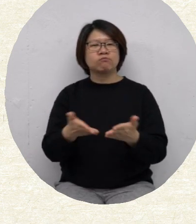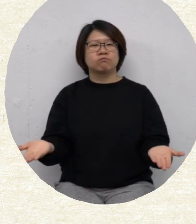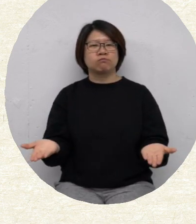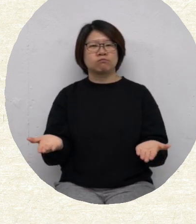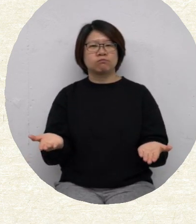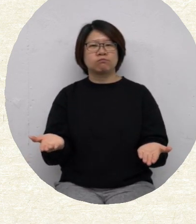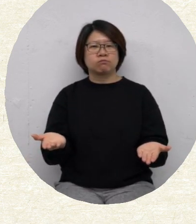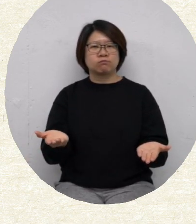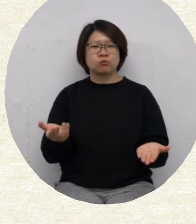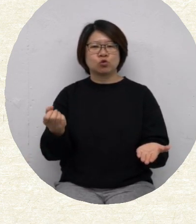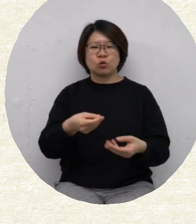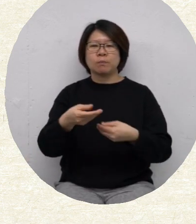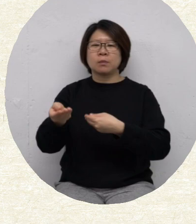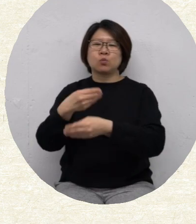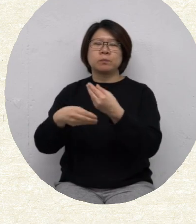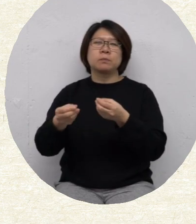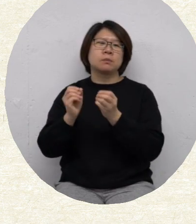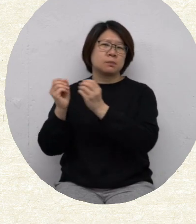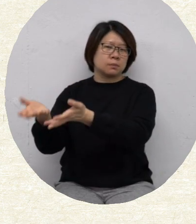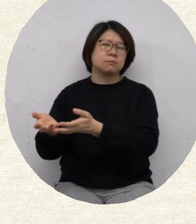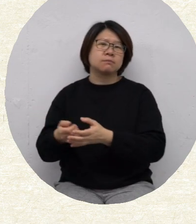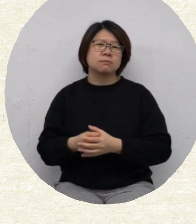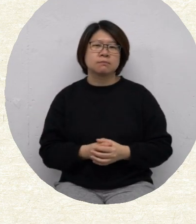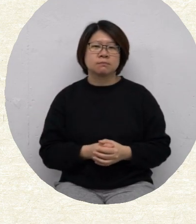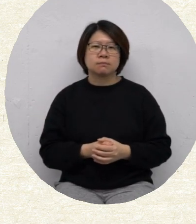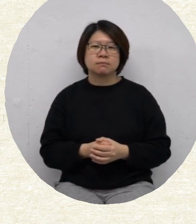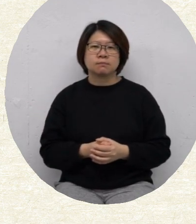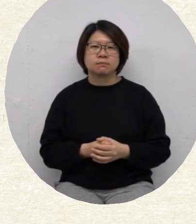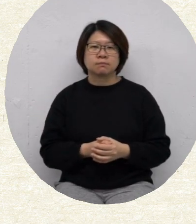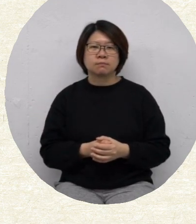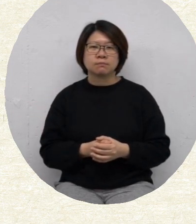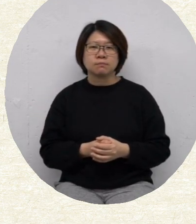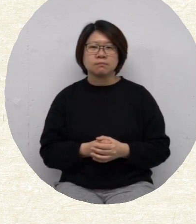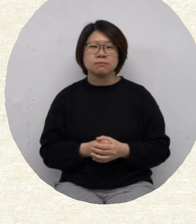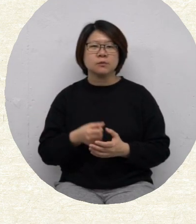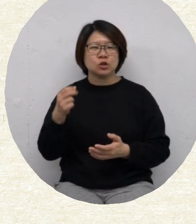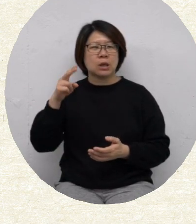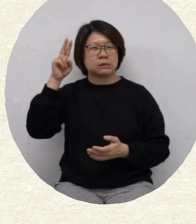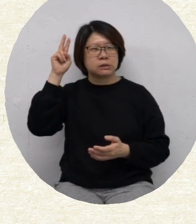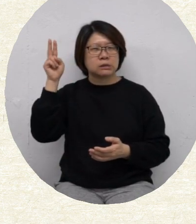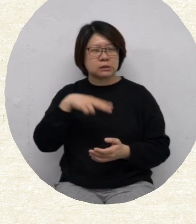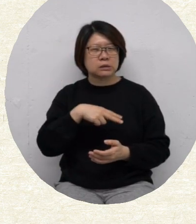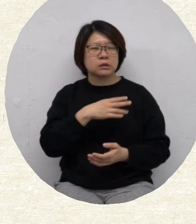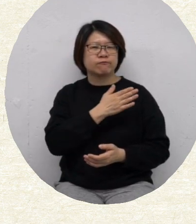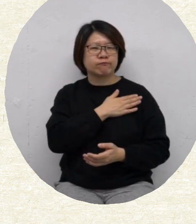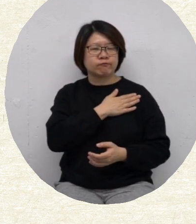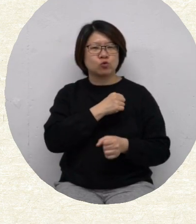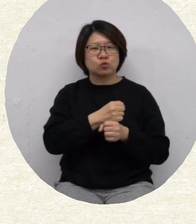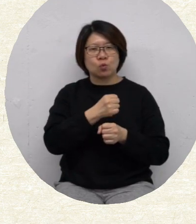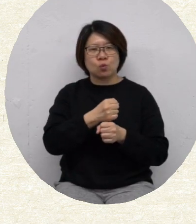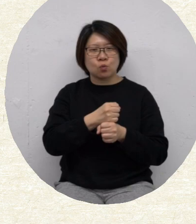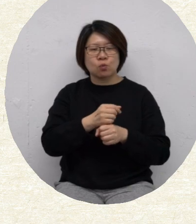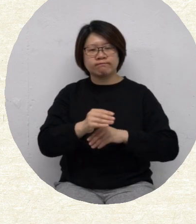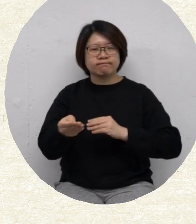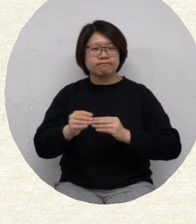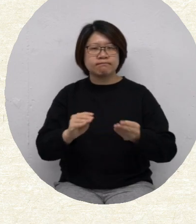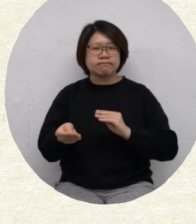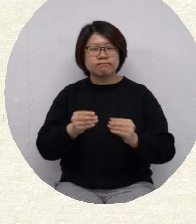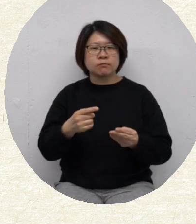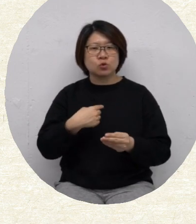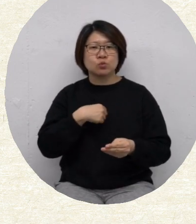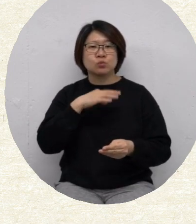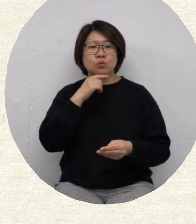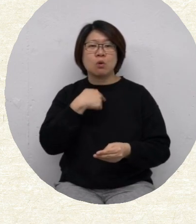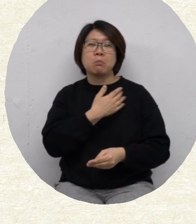and plastic containers of varying sizes and shapes from local restaurants, shops, and online stores